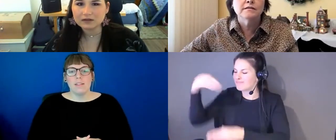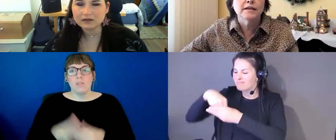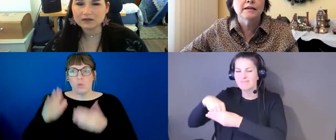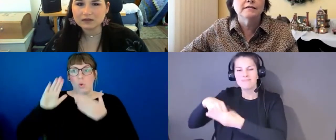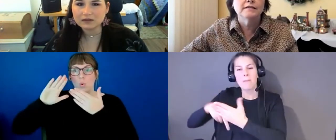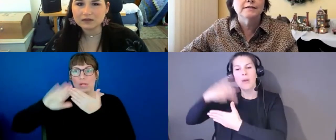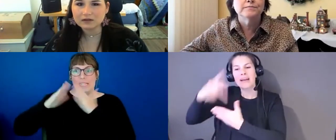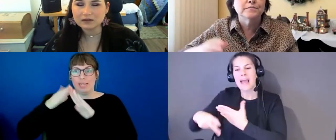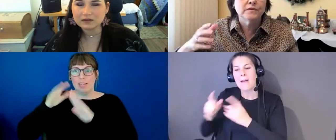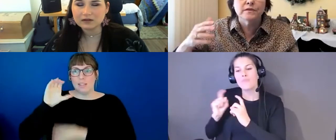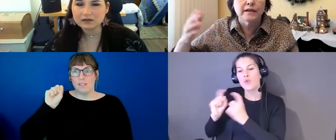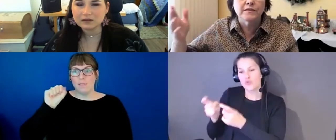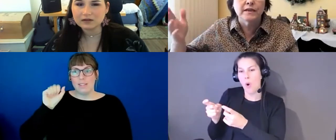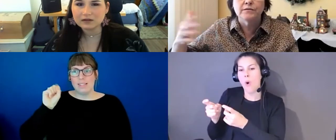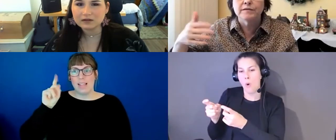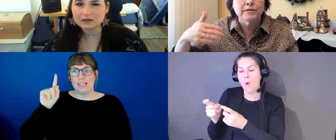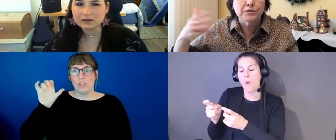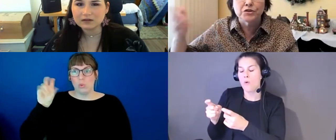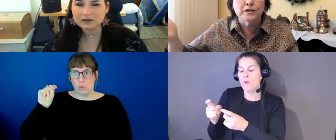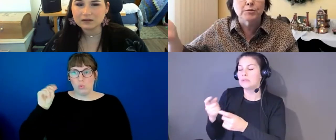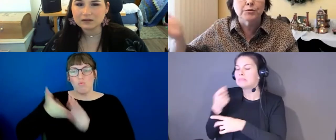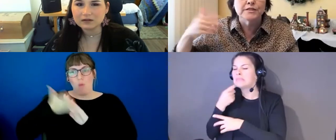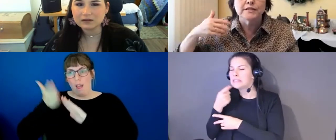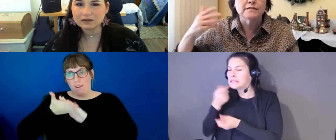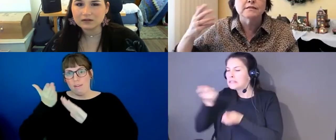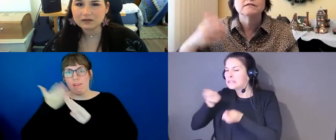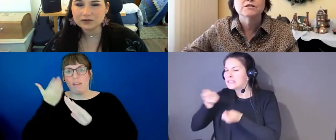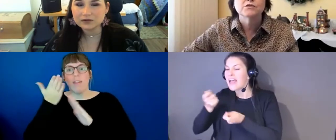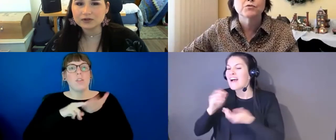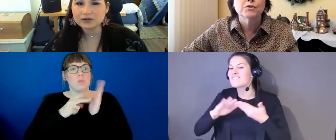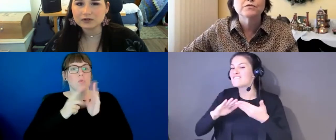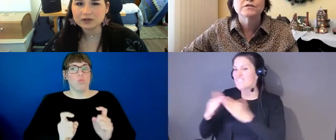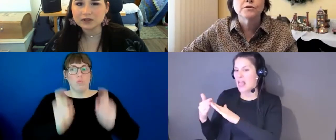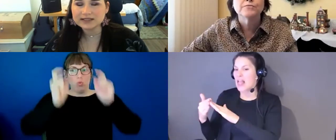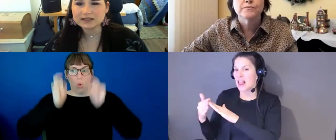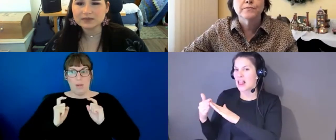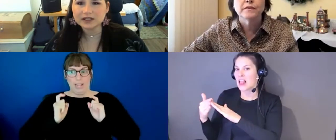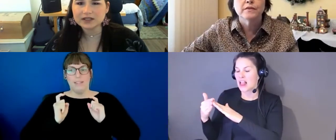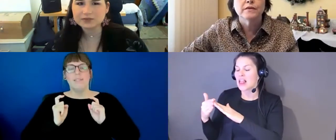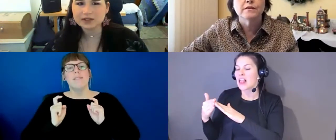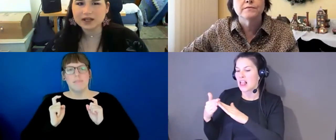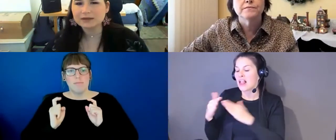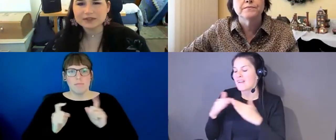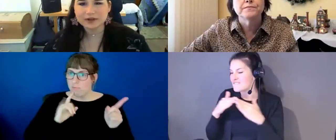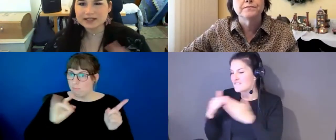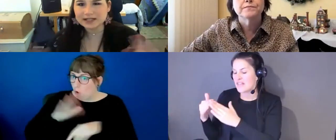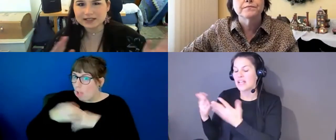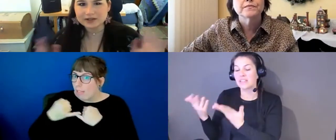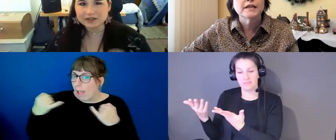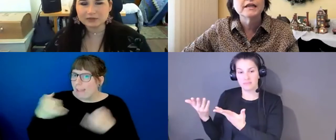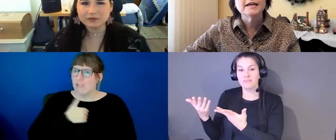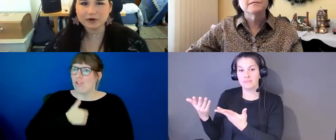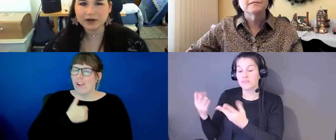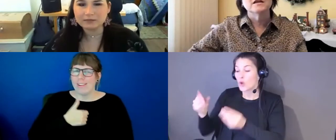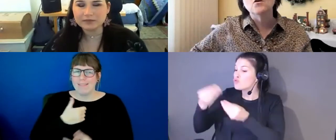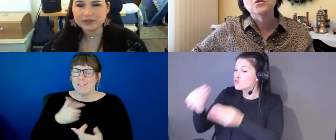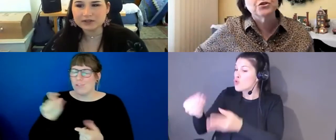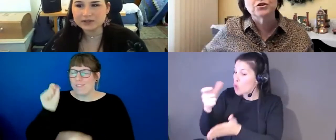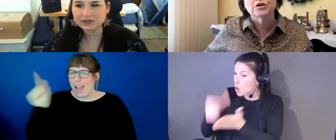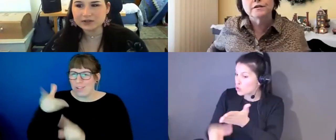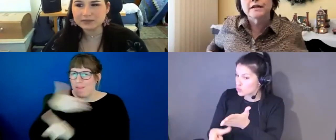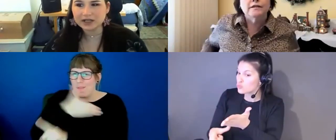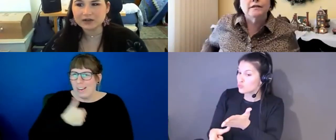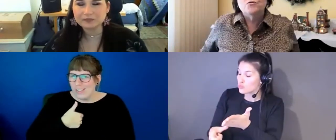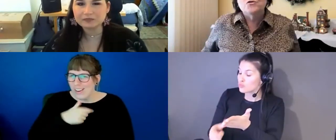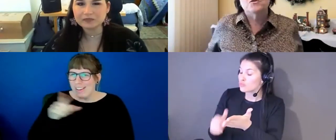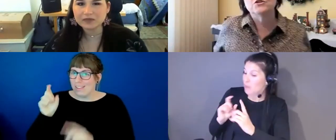runs, and that they give out the charitable receipts and so forth. So, is that something you can do online? I'm sorry, I didn't ask you this yeah. before.